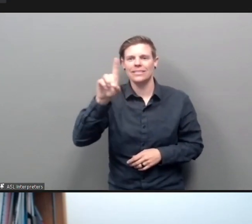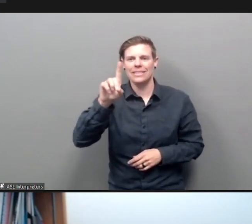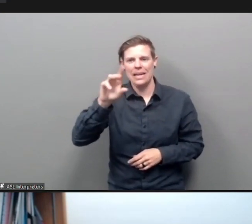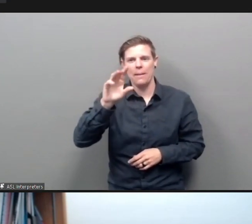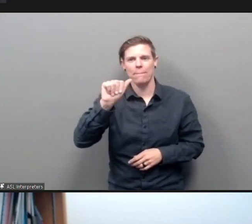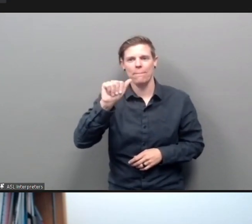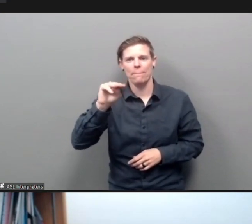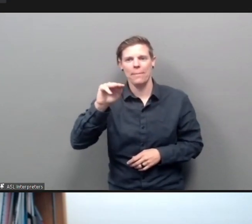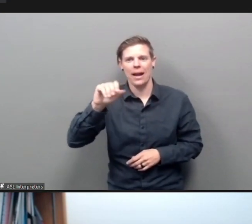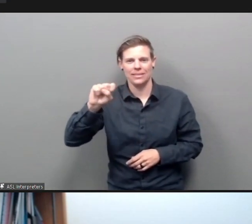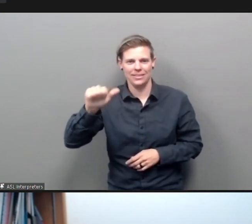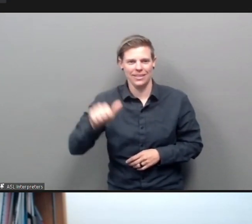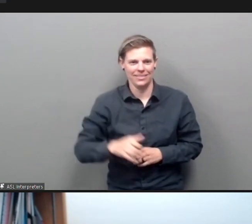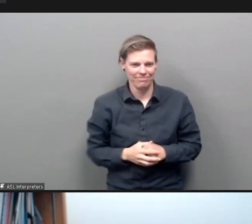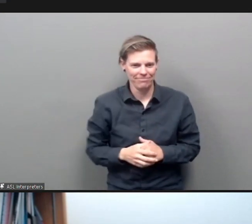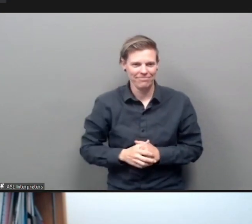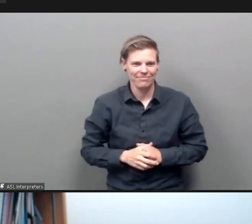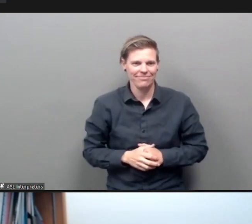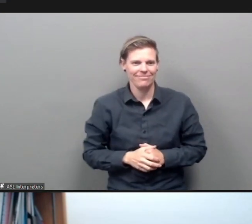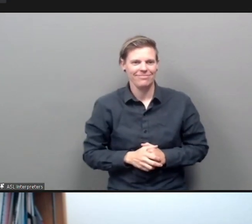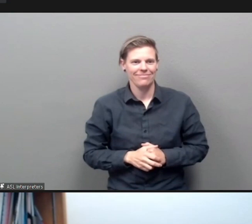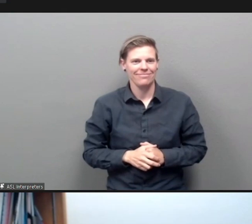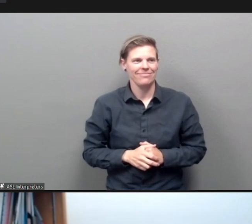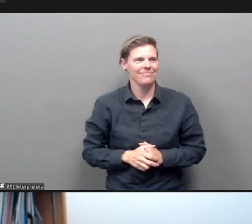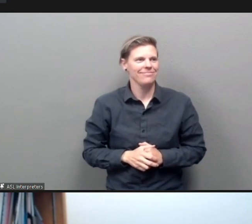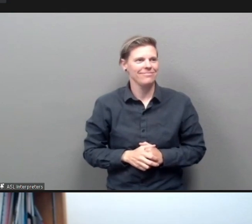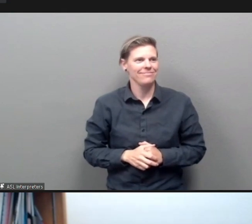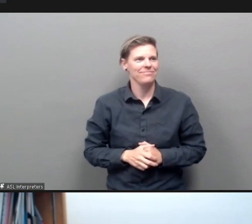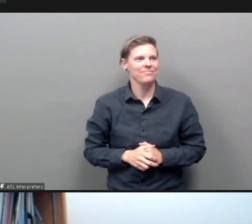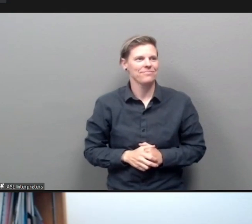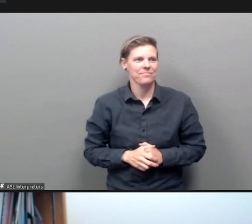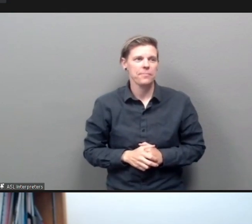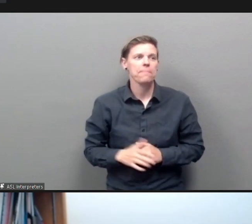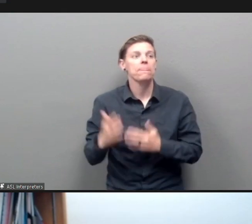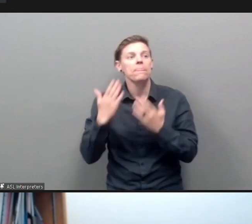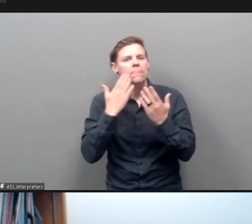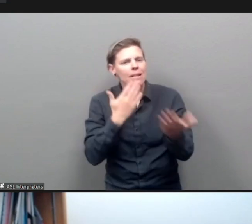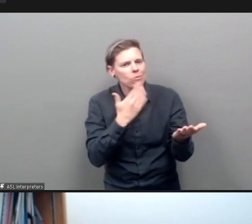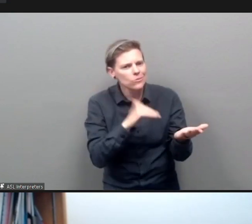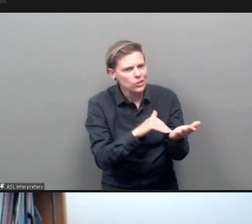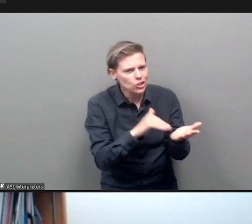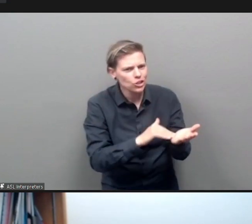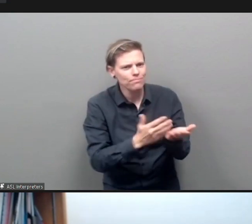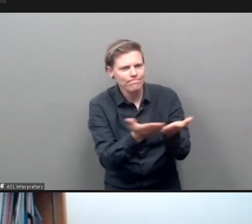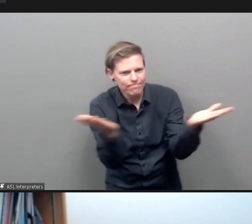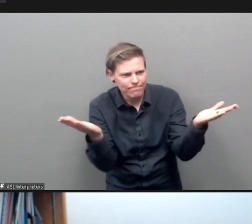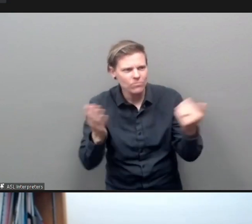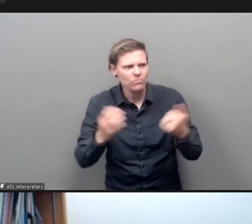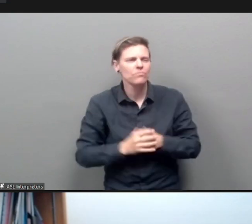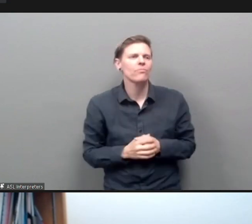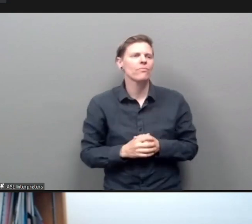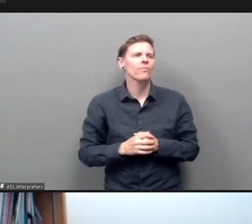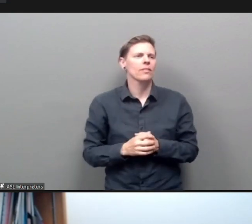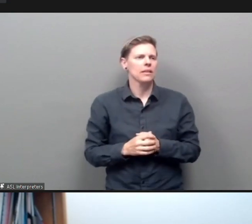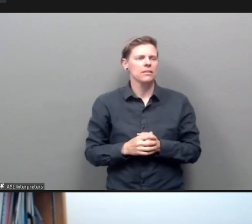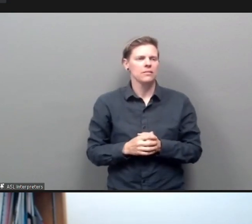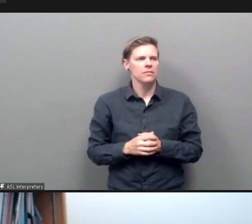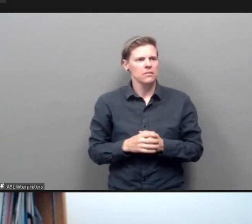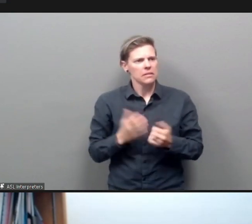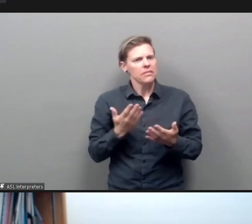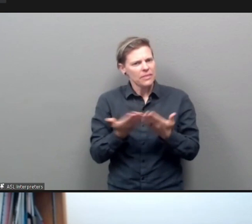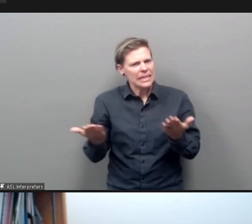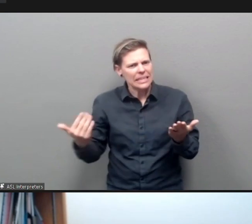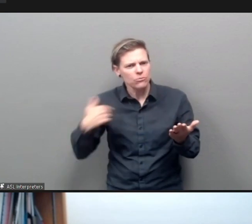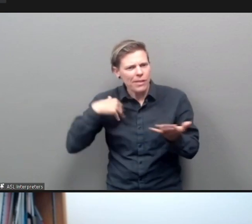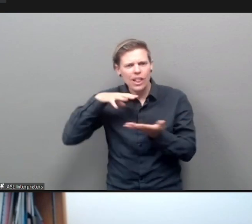Thank you, doctors and secretary. So some things that we're gleaning here are that things are not improving